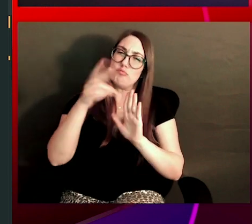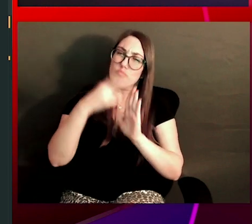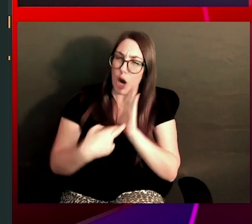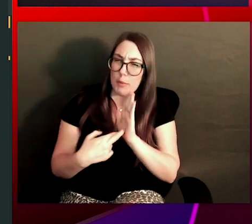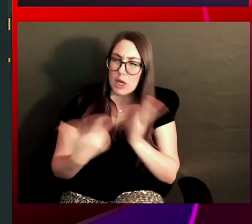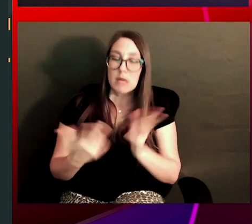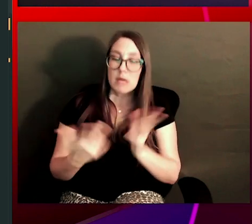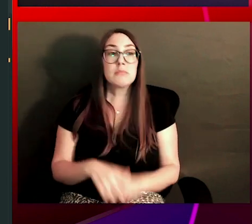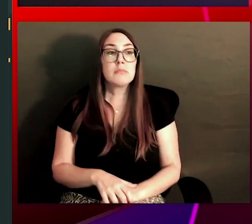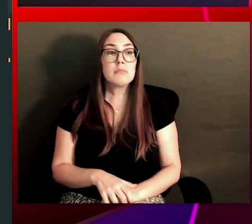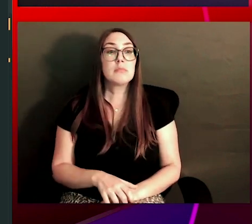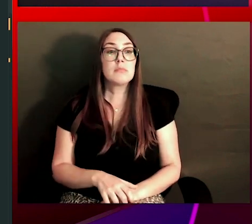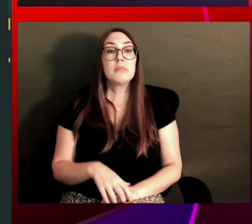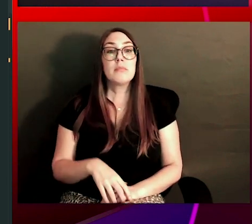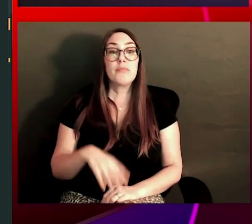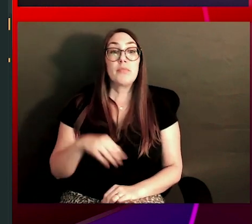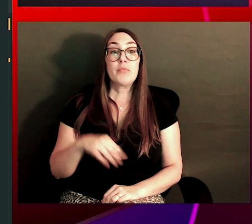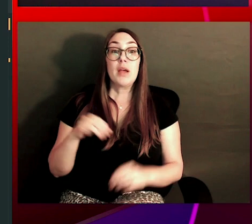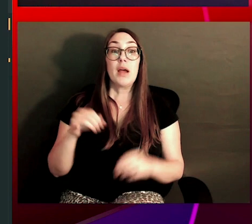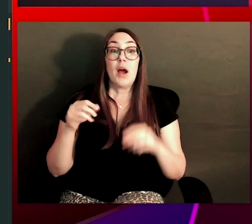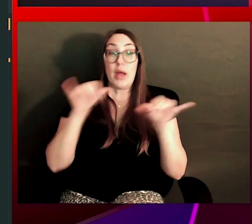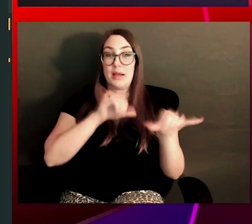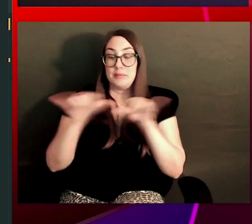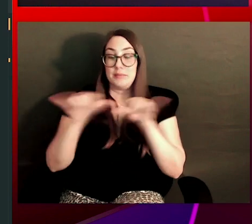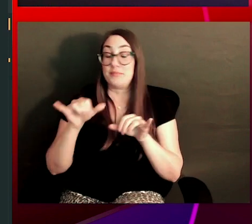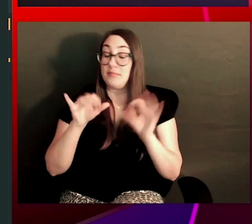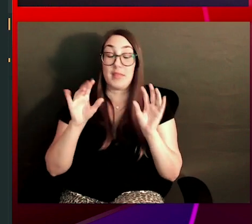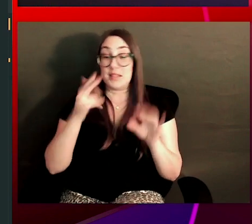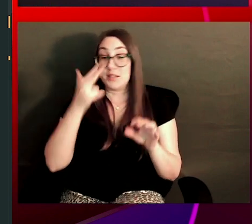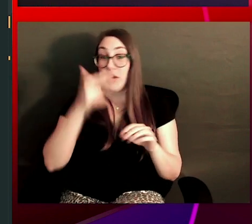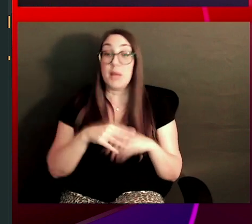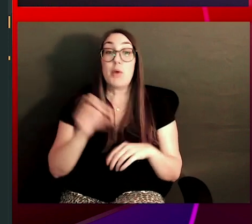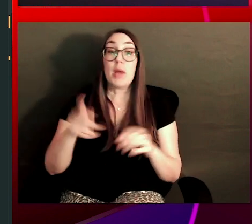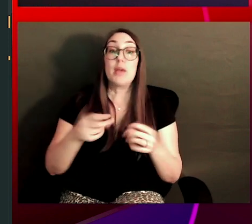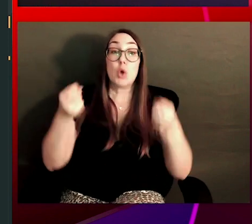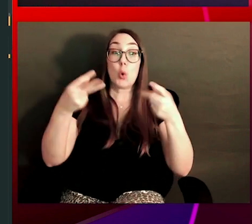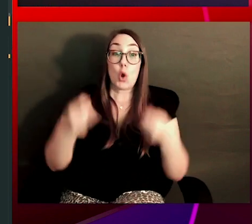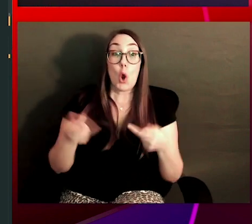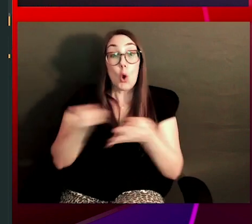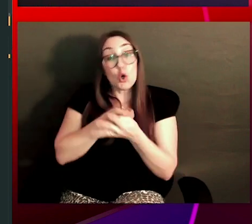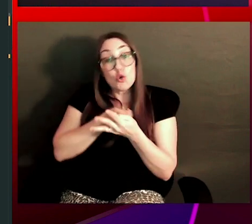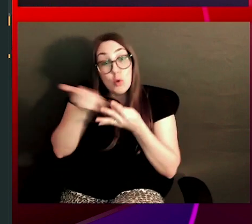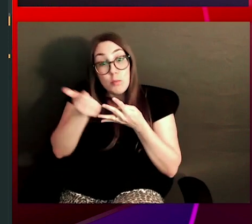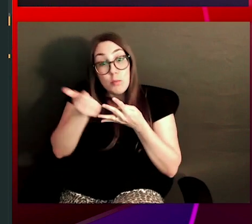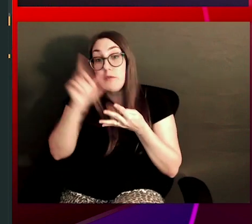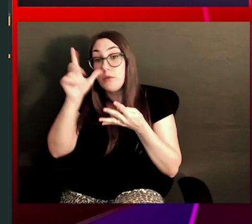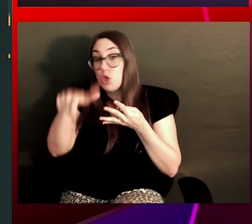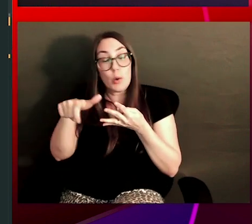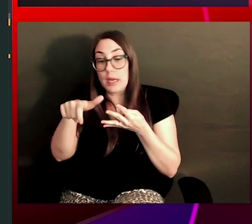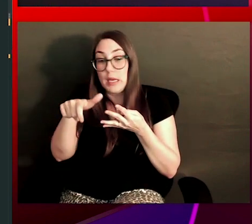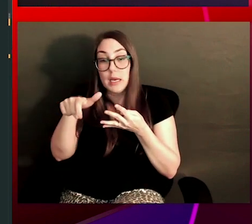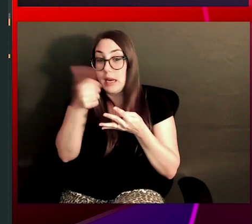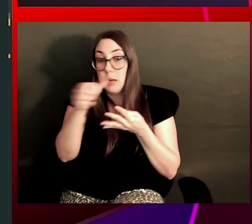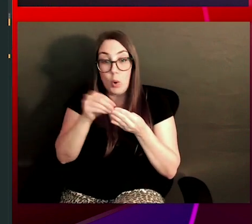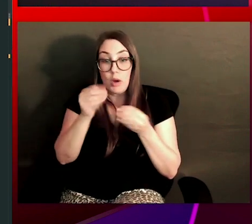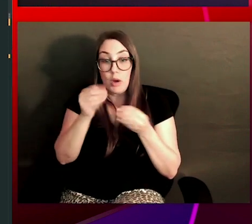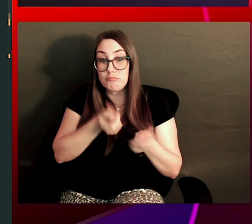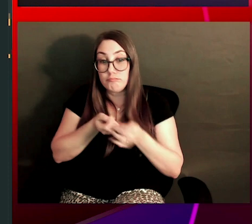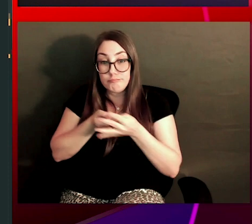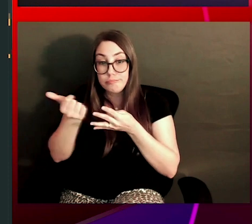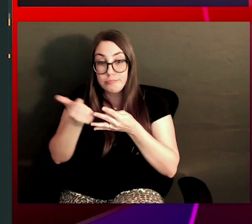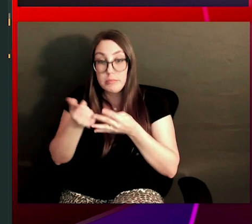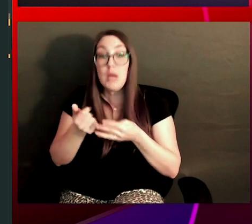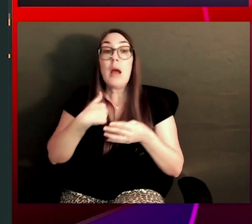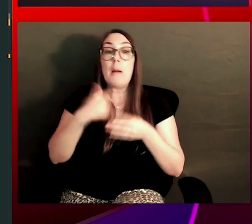it identically. That's quite funny. All right, so now I'm going to remove this code here. I don't need to new it up in the function. Okay. But I am going to add